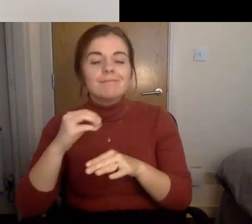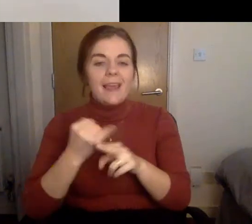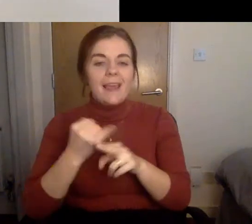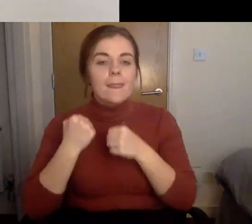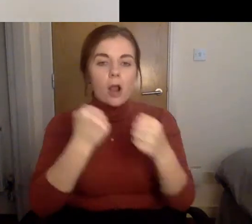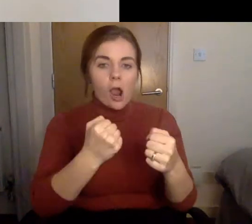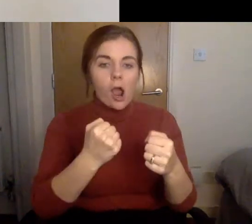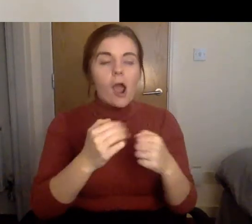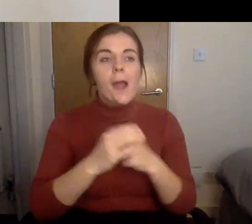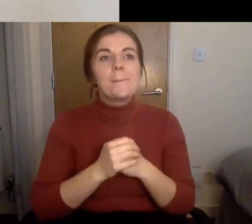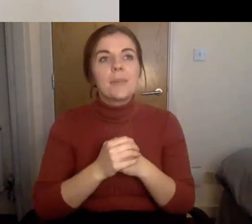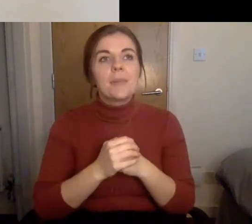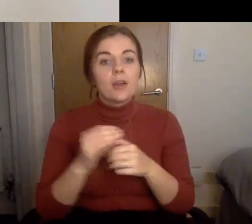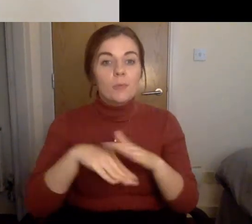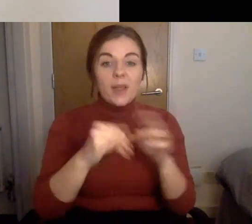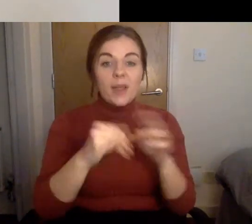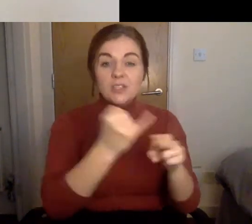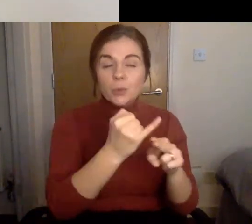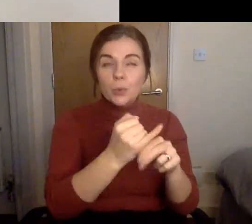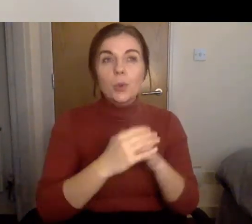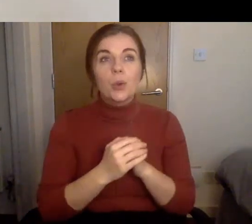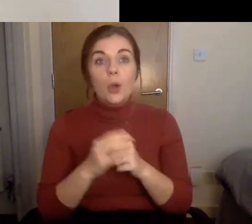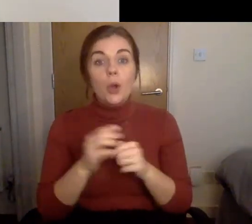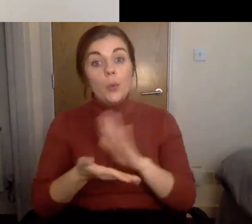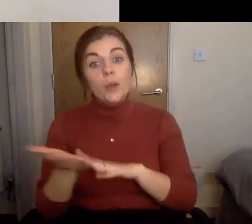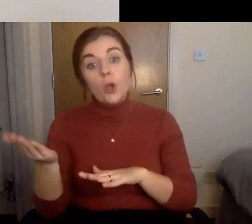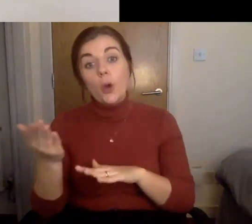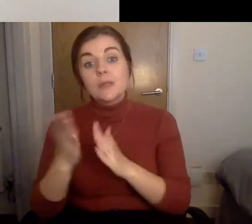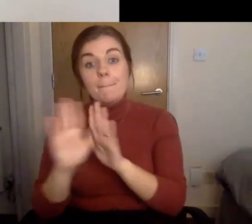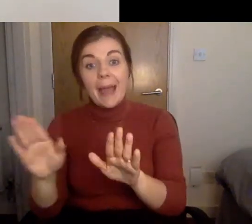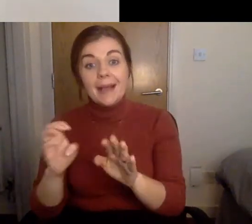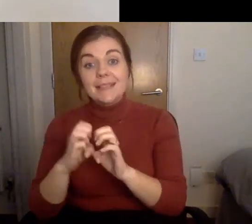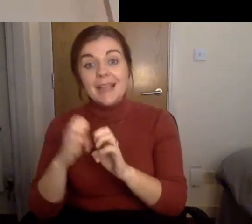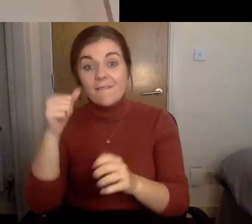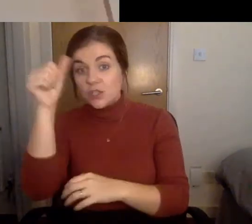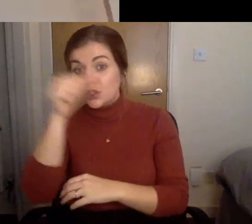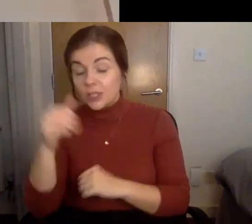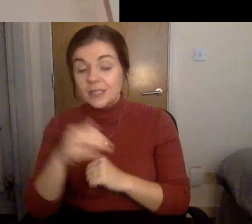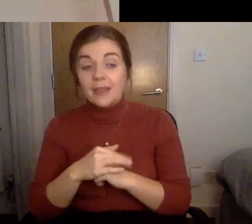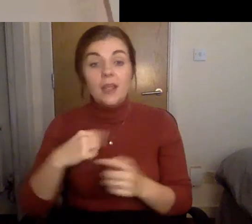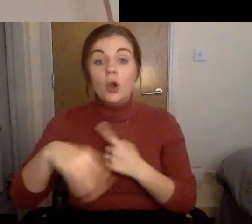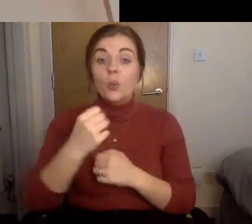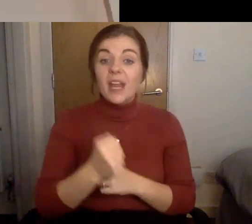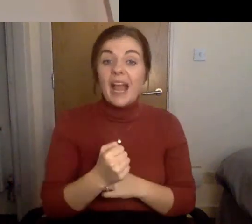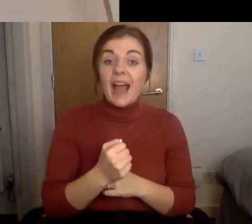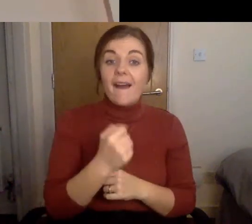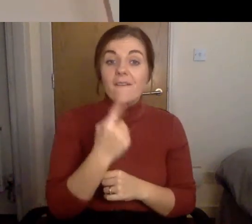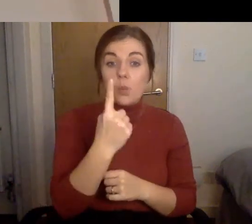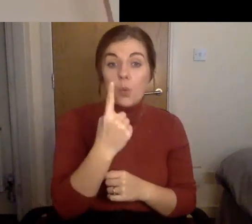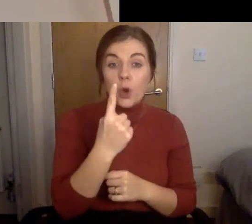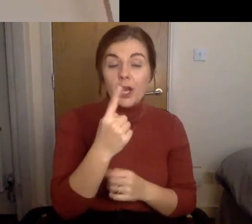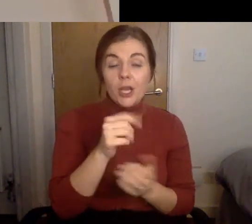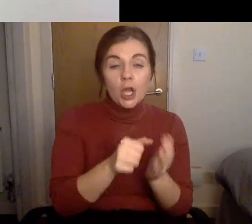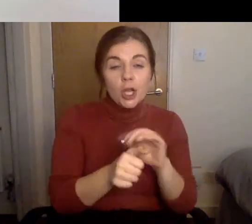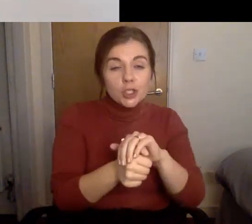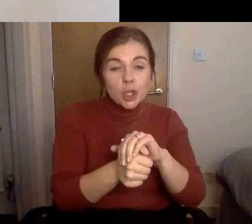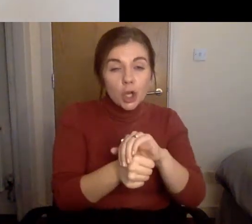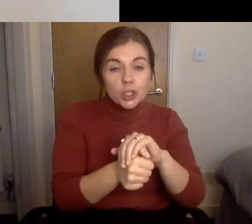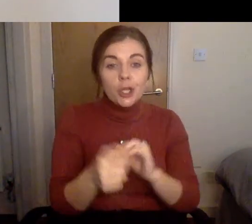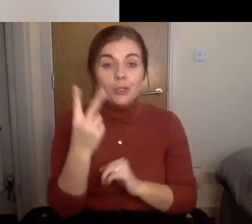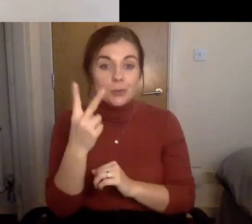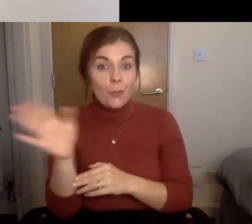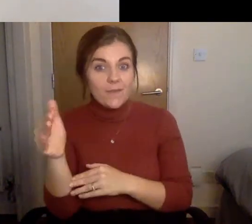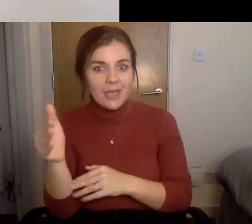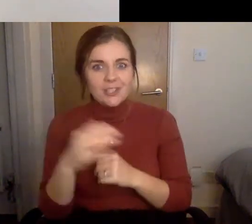every Sunday. We have a turtle and 2 fish. So I present my own faith.